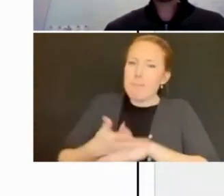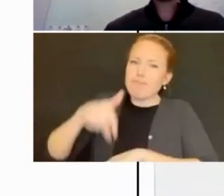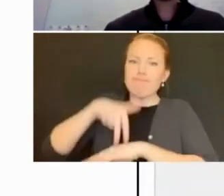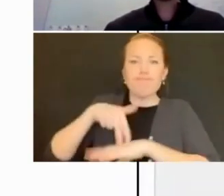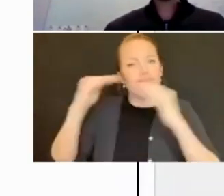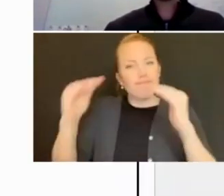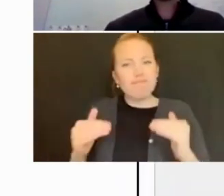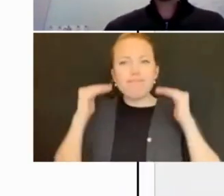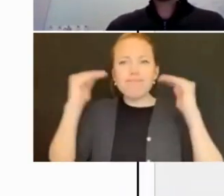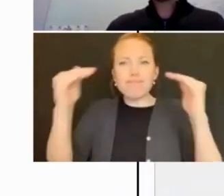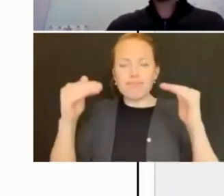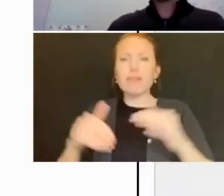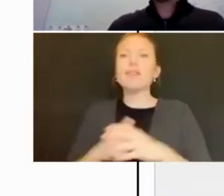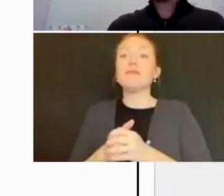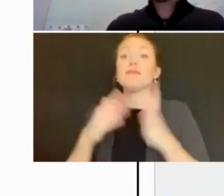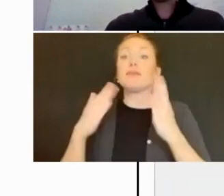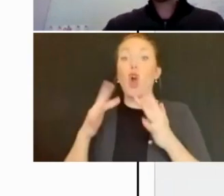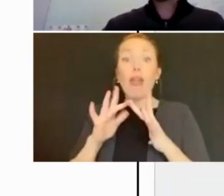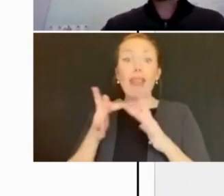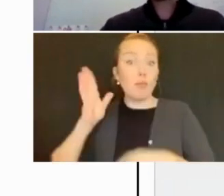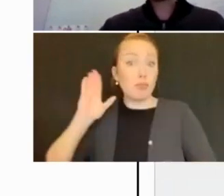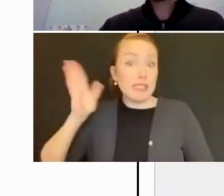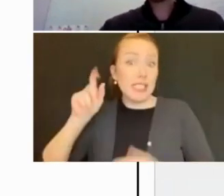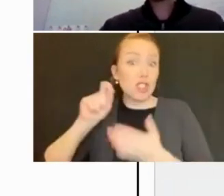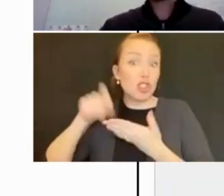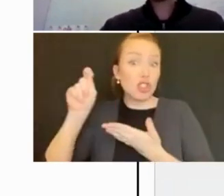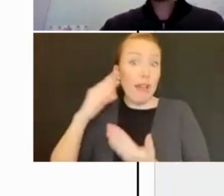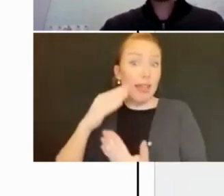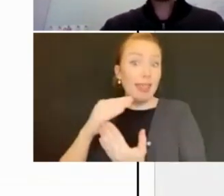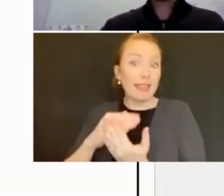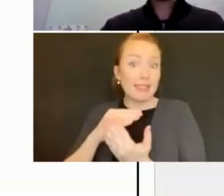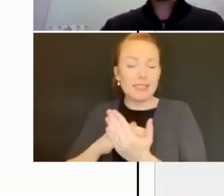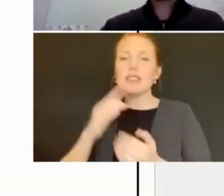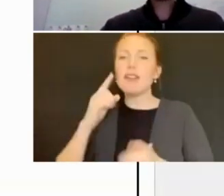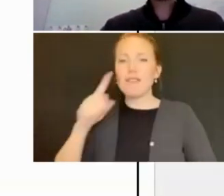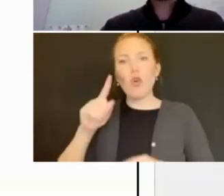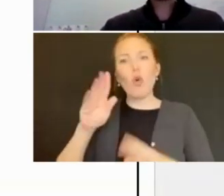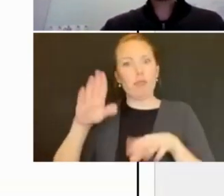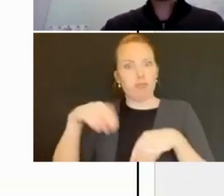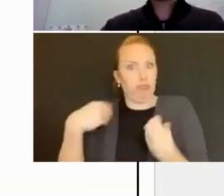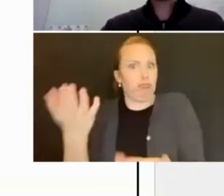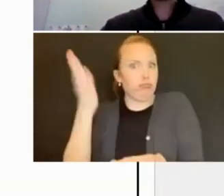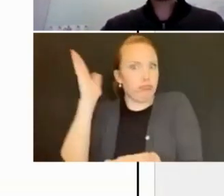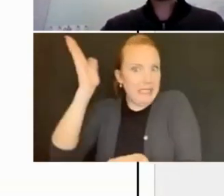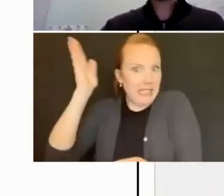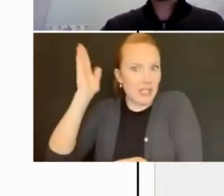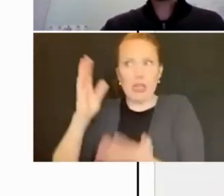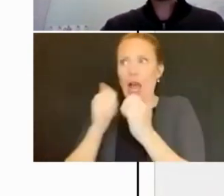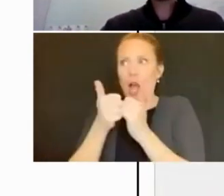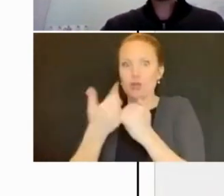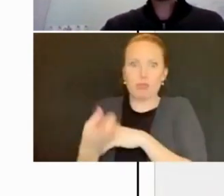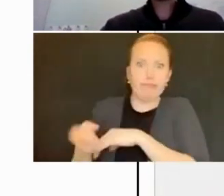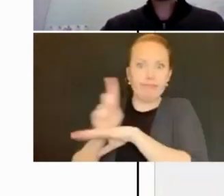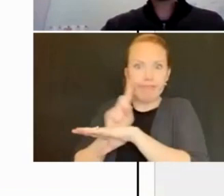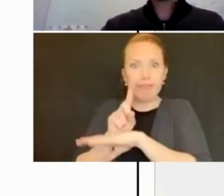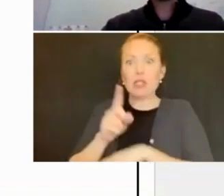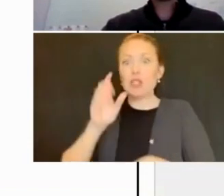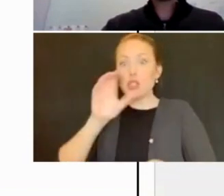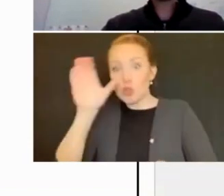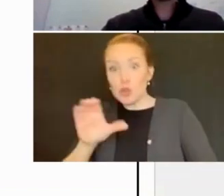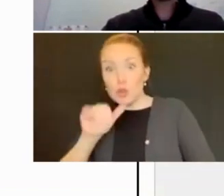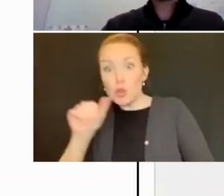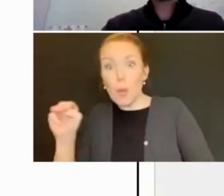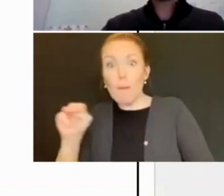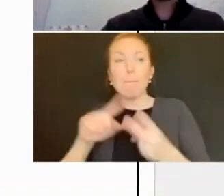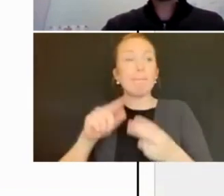second, as well as an online presentation checklist for giving presentations, how to go in front of Zoom, in front of Microsoft Teams, Google Meet,